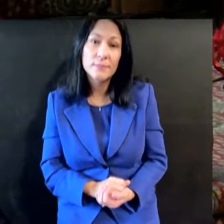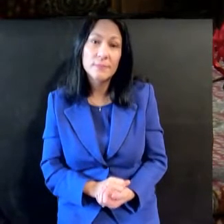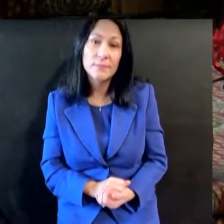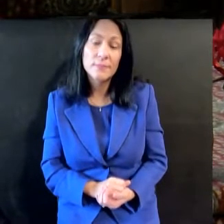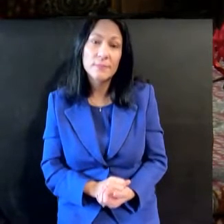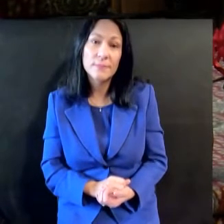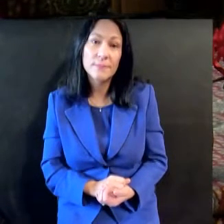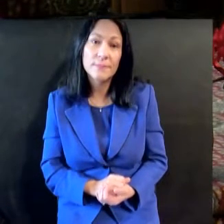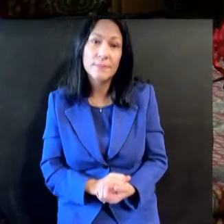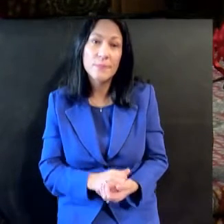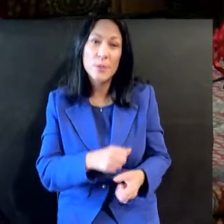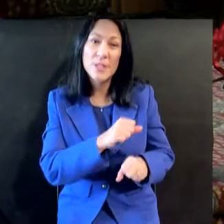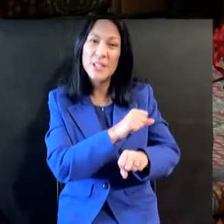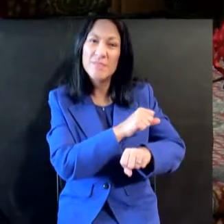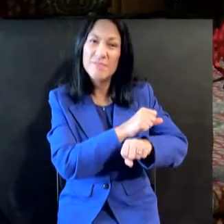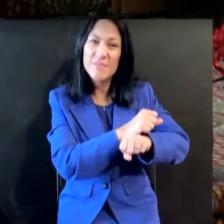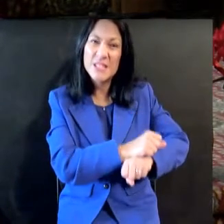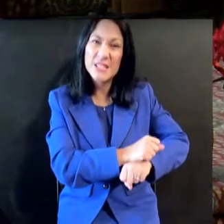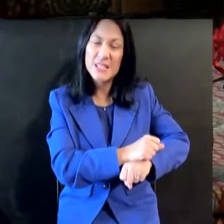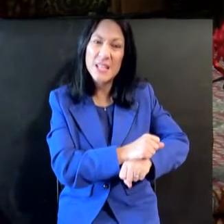To be enslaved to sin.